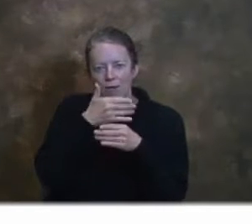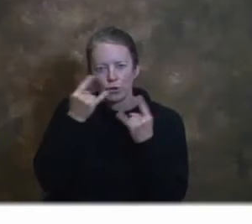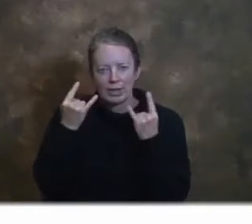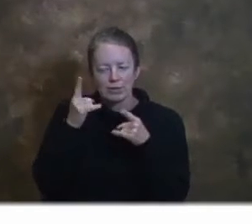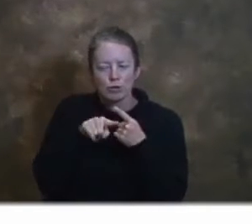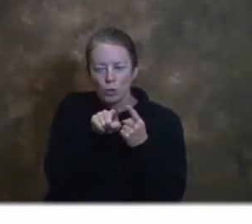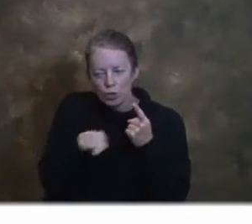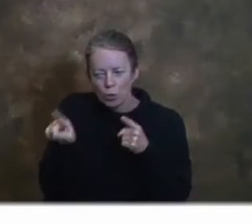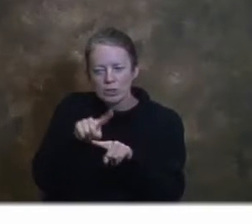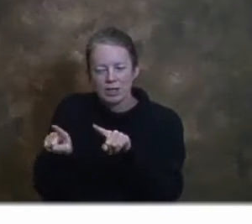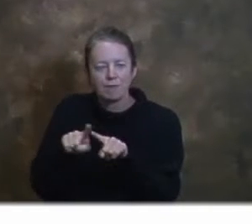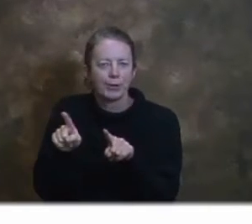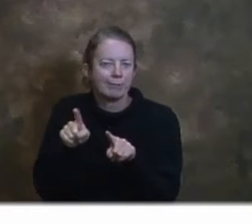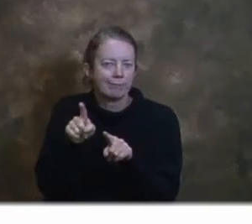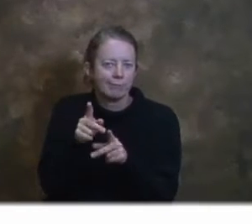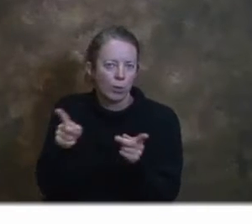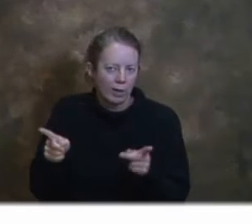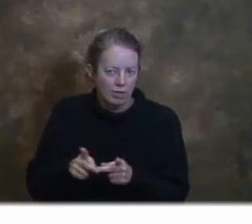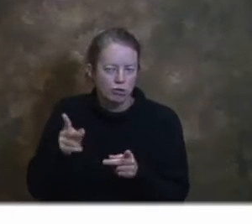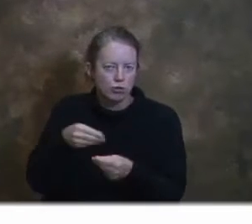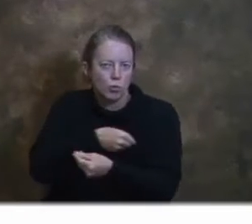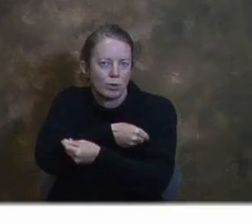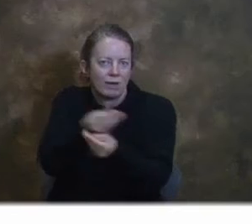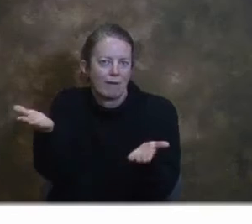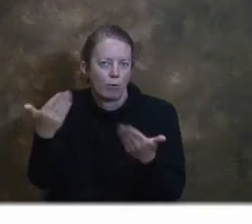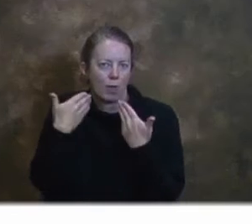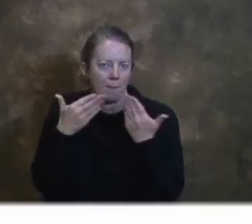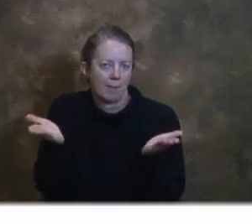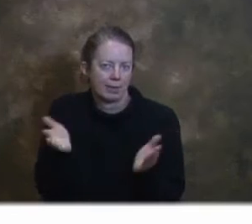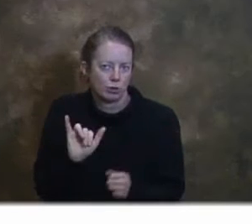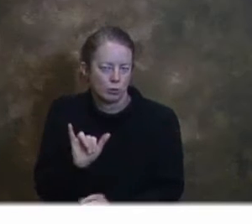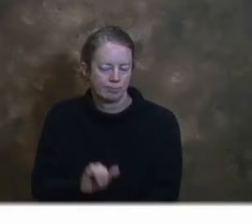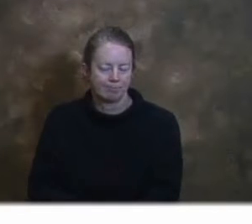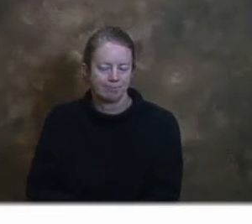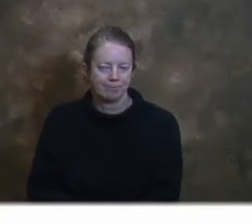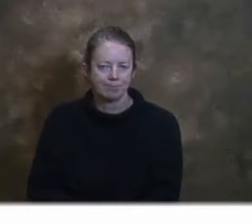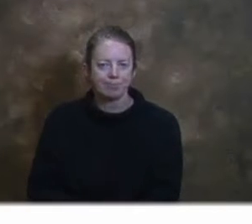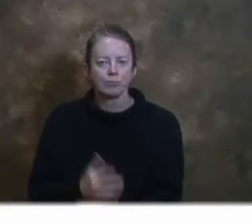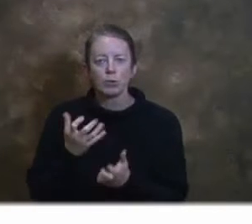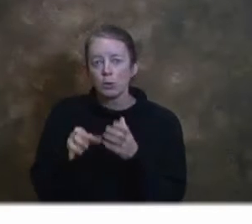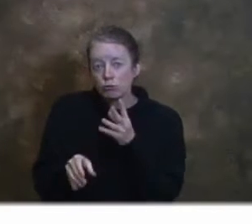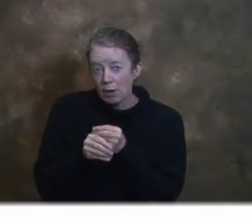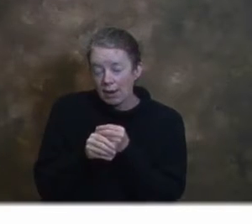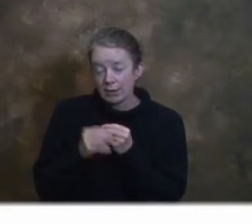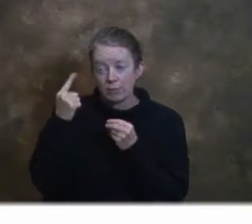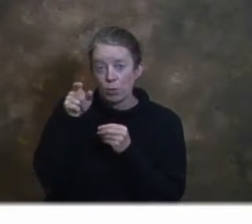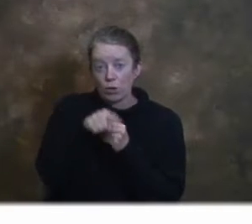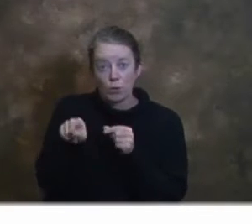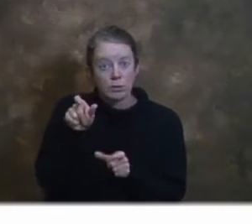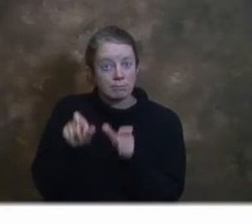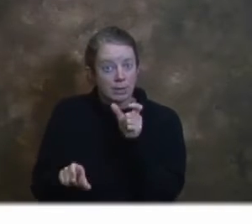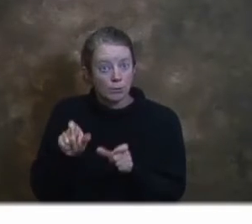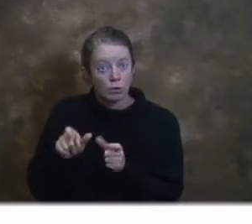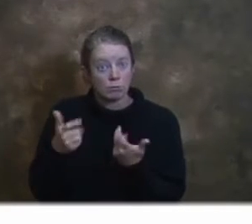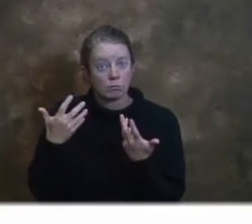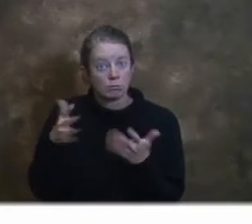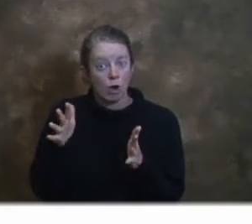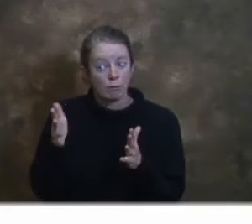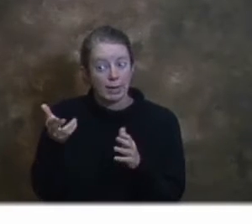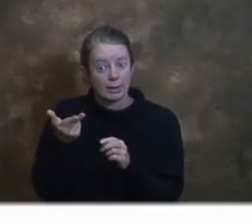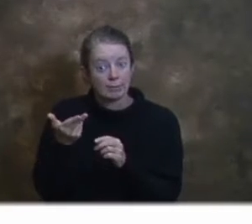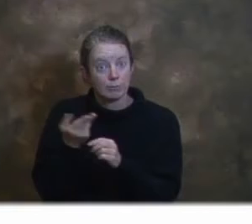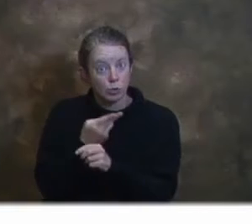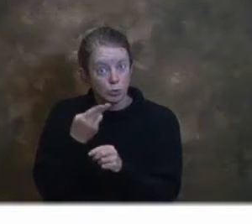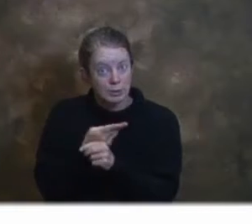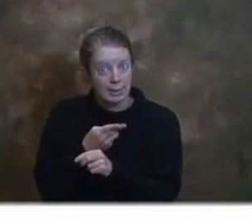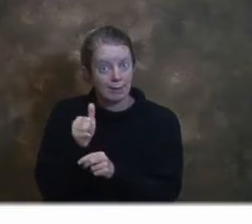community locations for distribution to the public as well. So I just did want to mention that for folks who are already utilizing